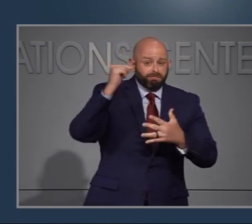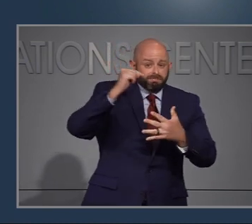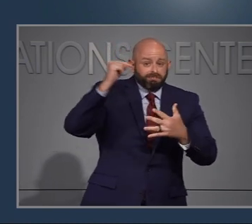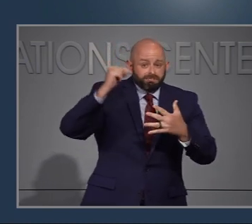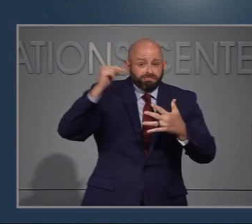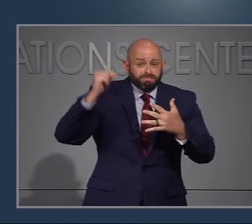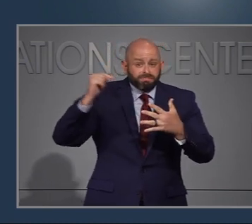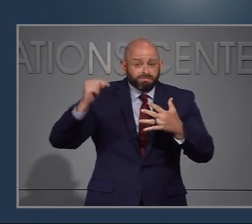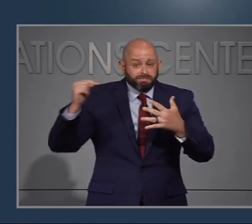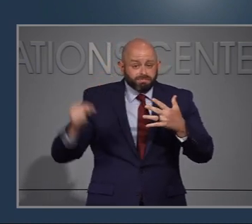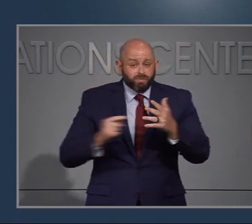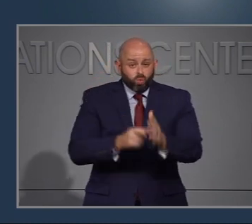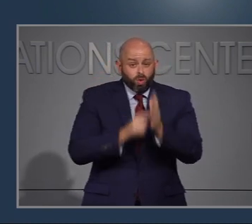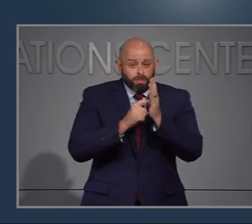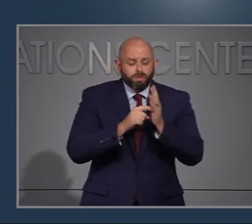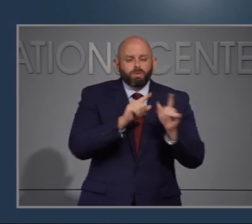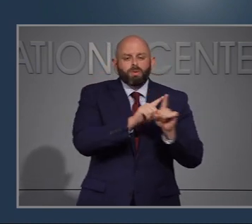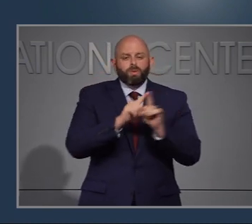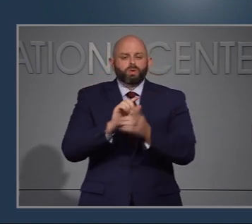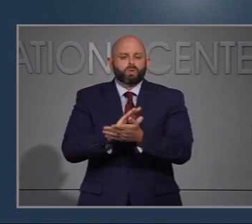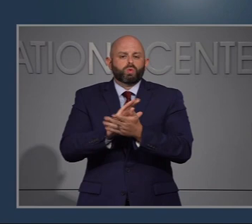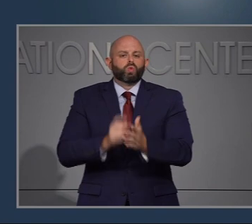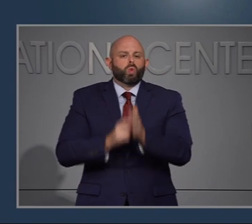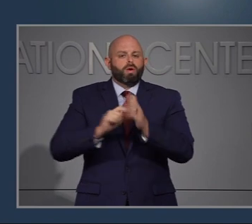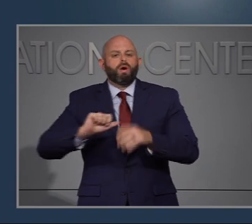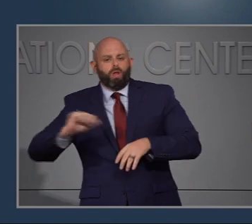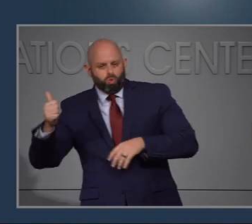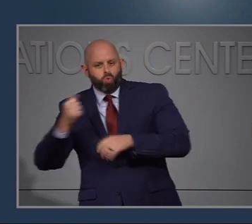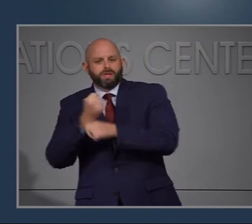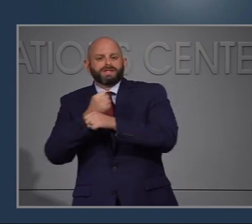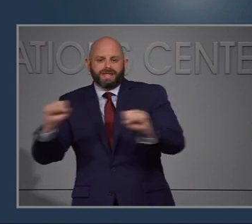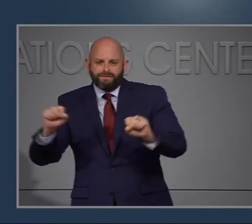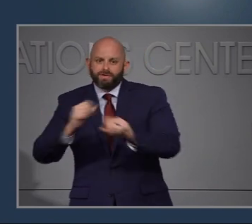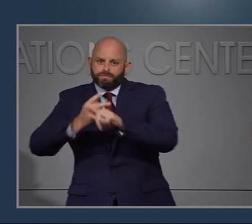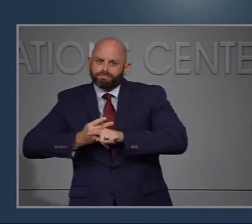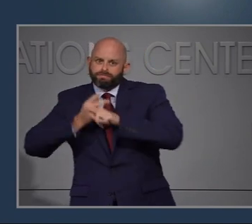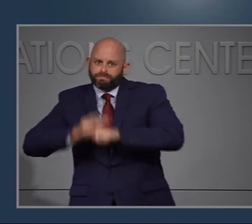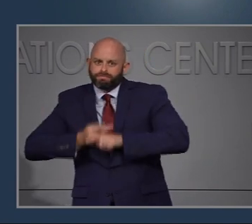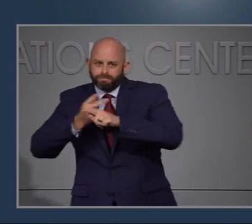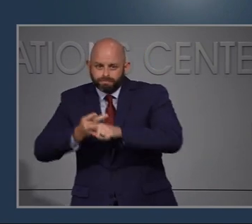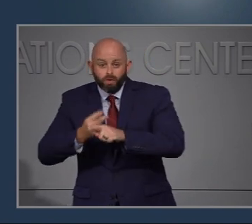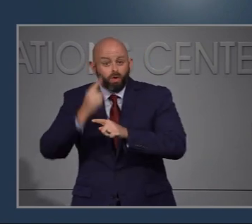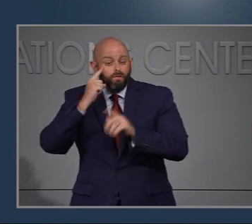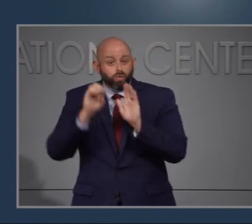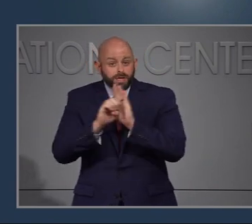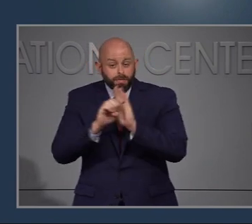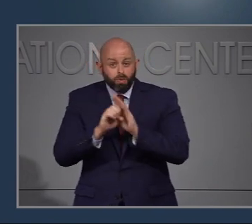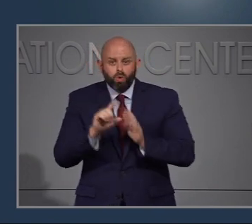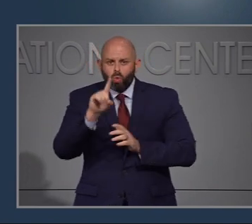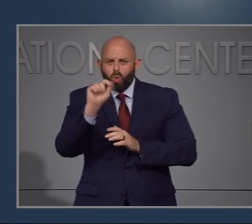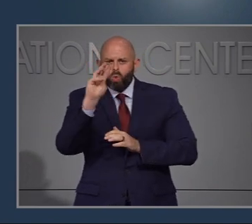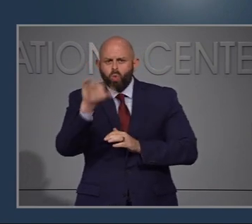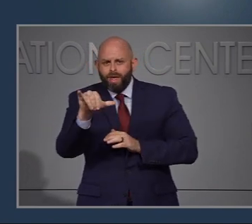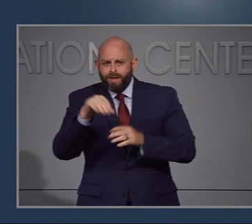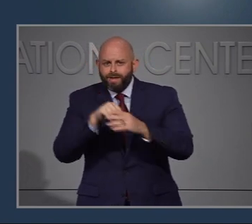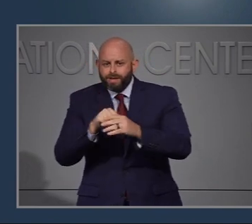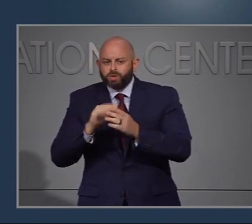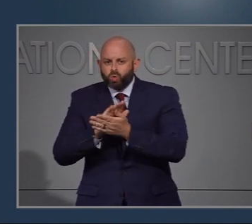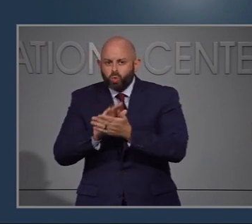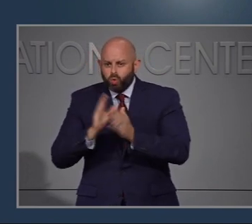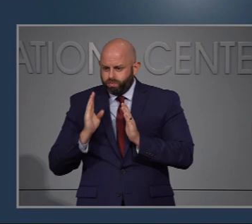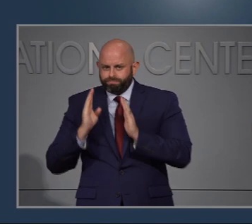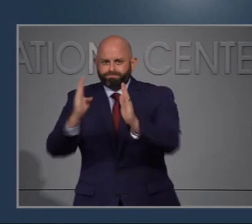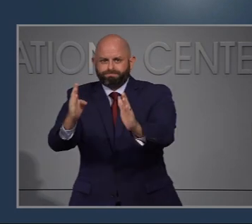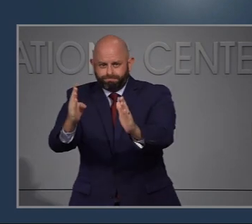are strongly recommended to implement other safety precautions, such as one-way hallways and entrances, keeping students in